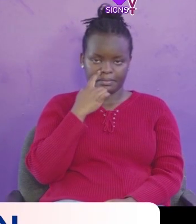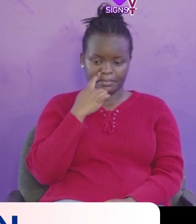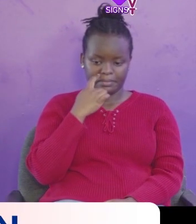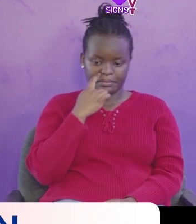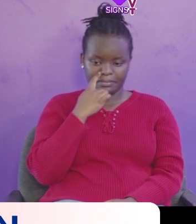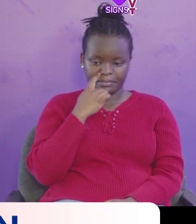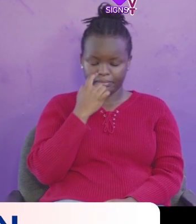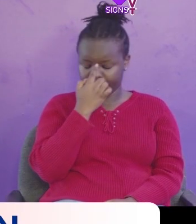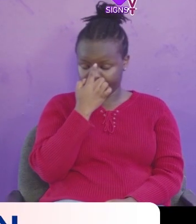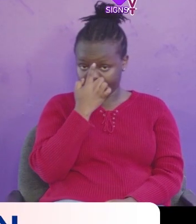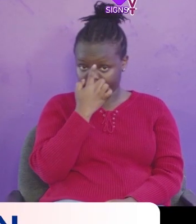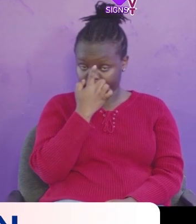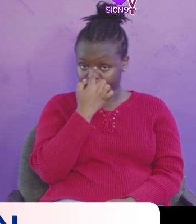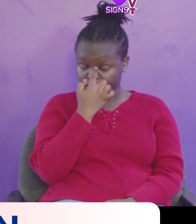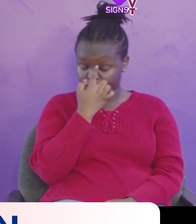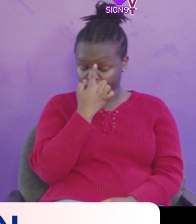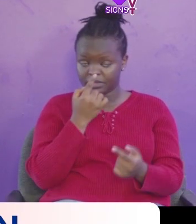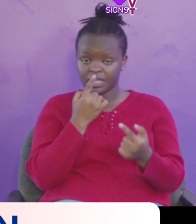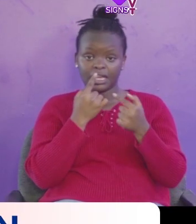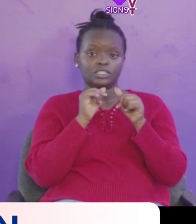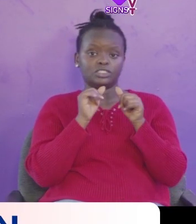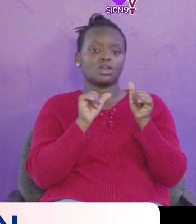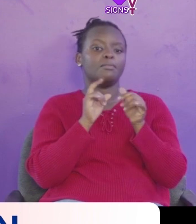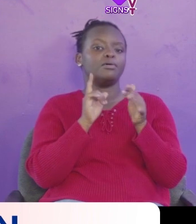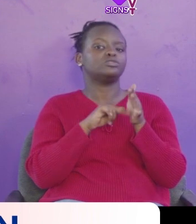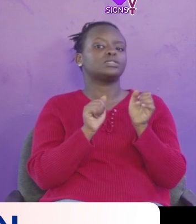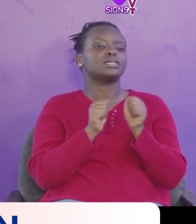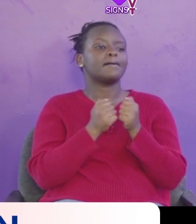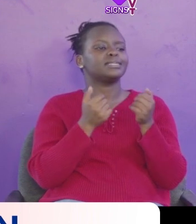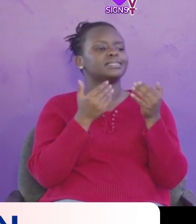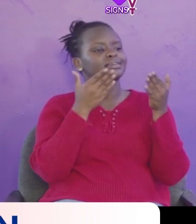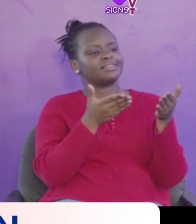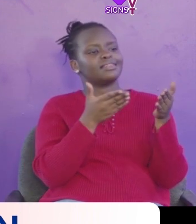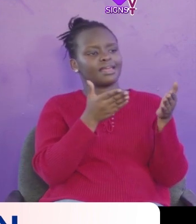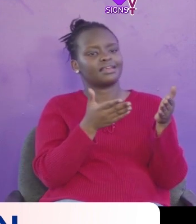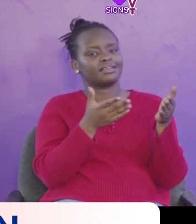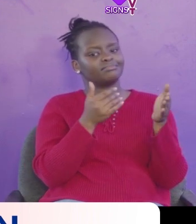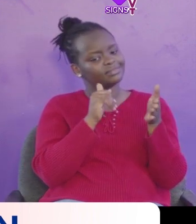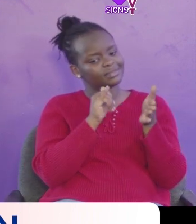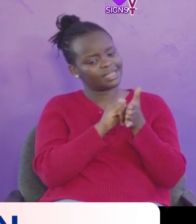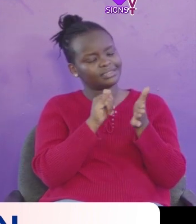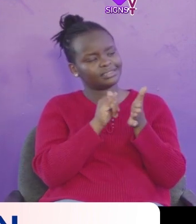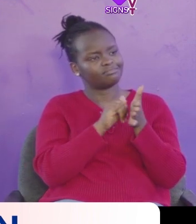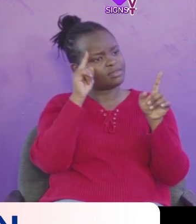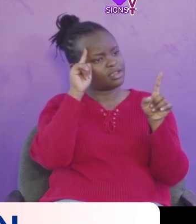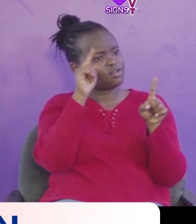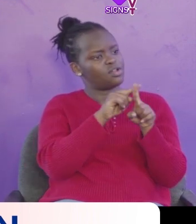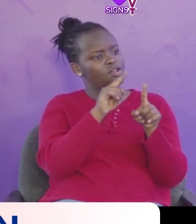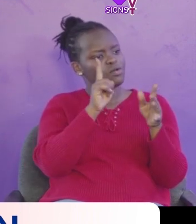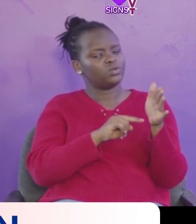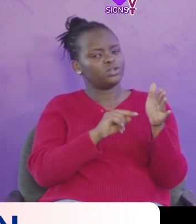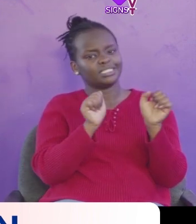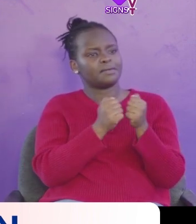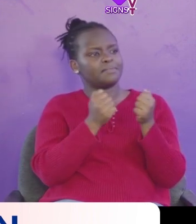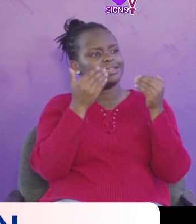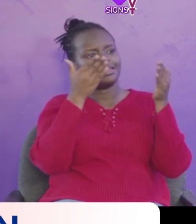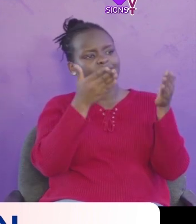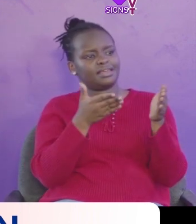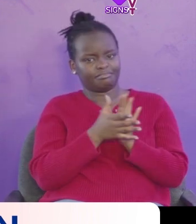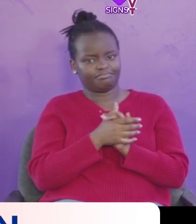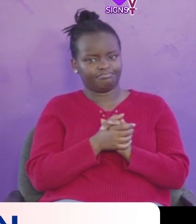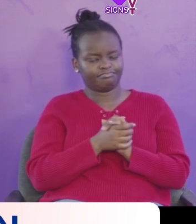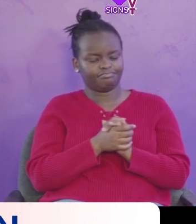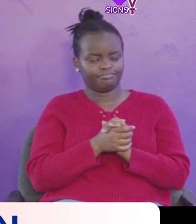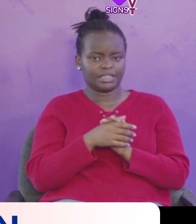Singapore, let's talk about what is happening in Singapore, because huko ndio tunaenda. So let's talk about what is happening in